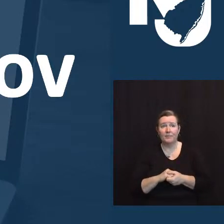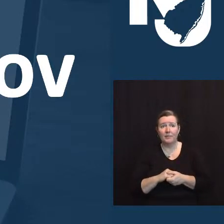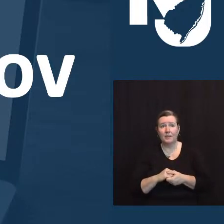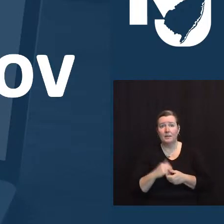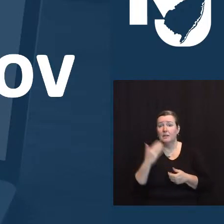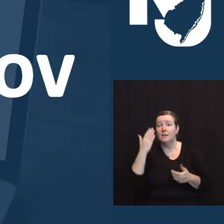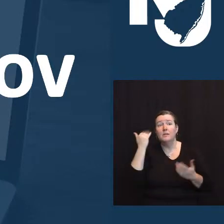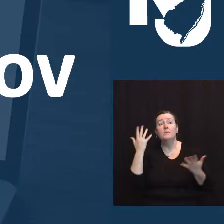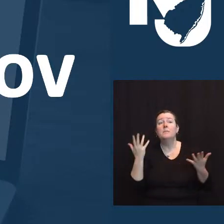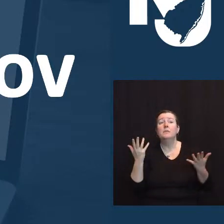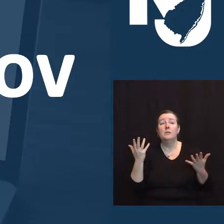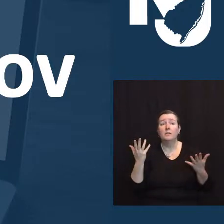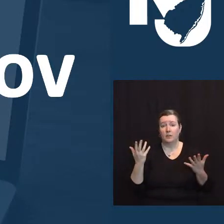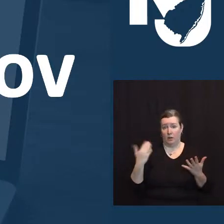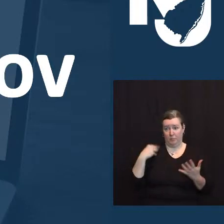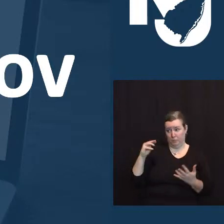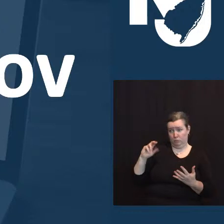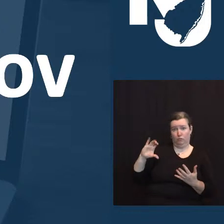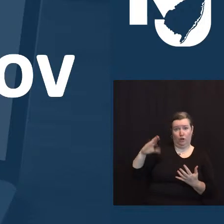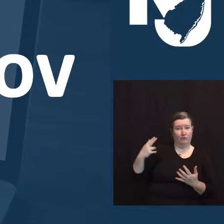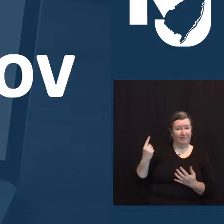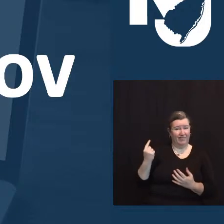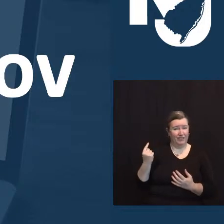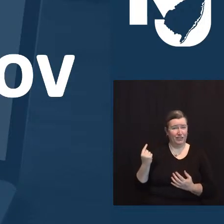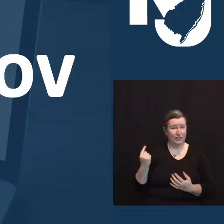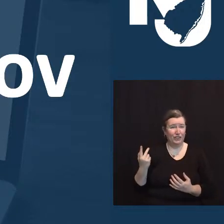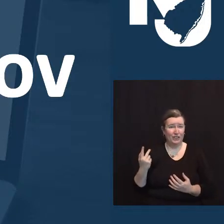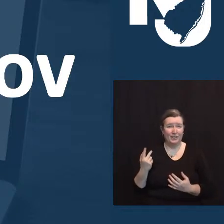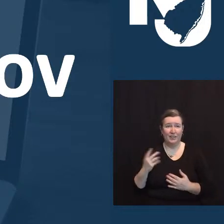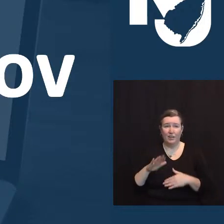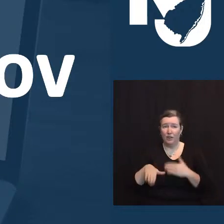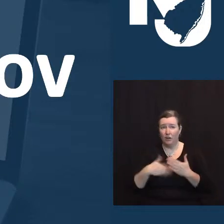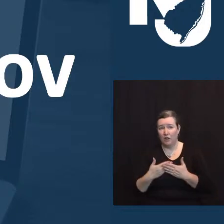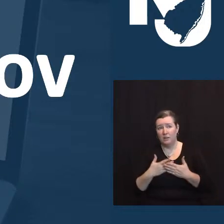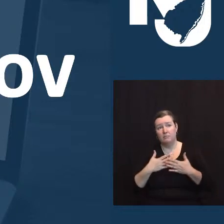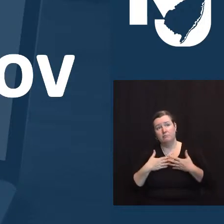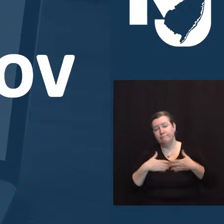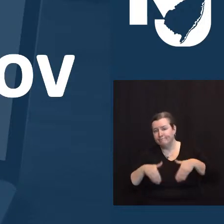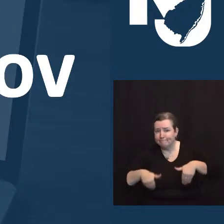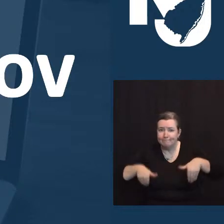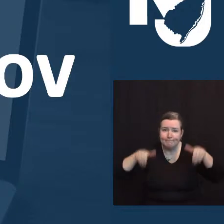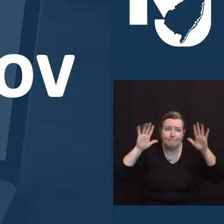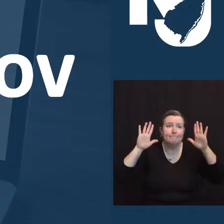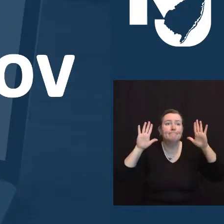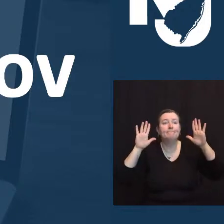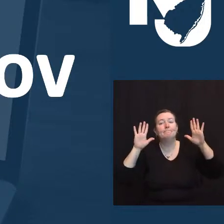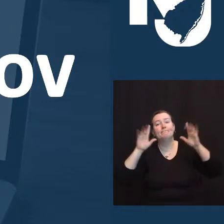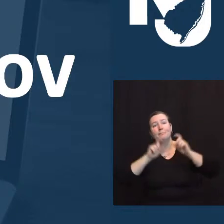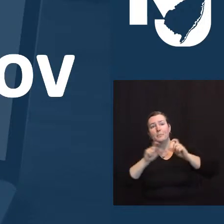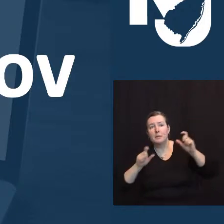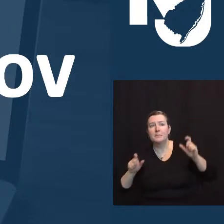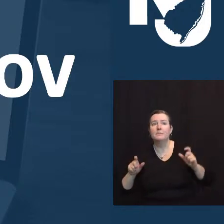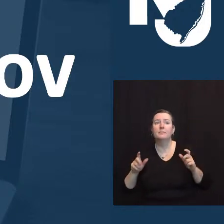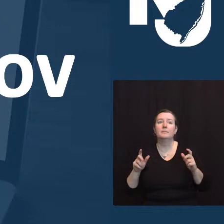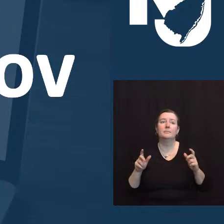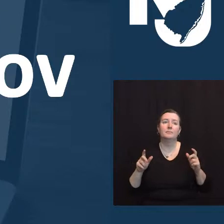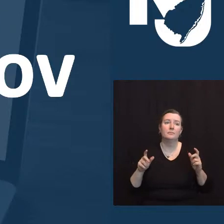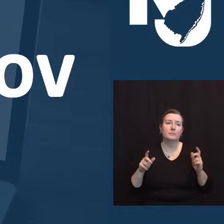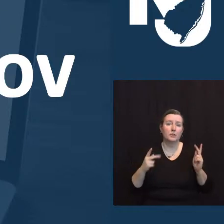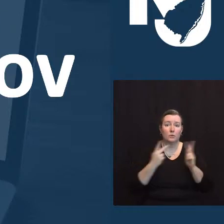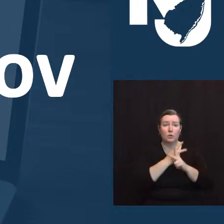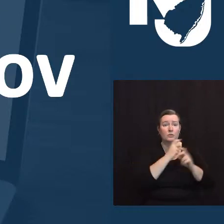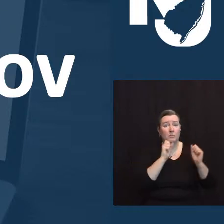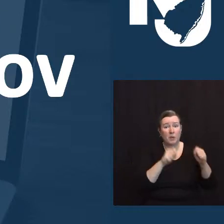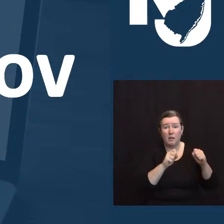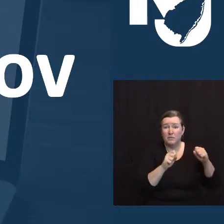the sacrifices of all of our residents, the crippling worst-case scenarios we feared for our hospitals, numbers that would have